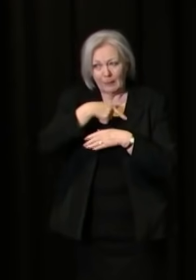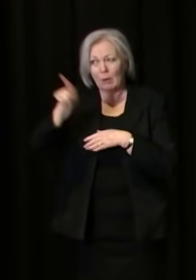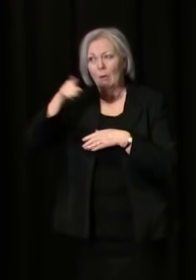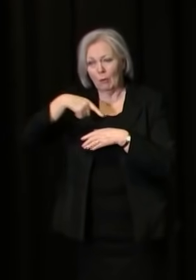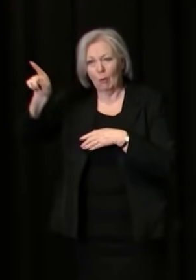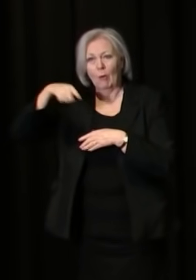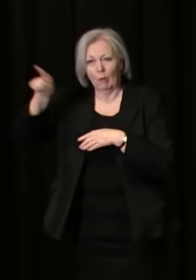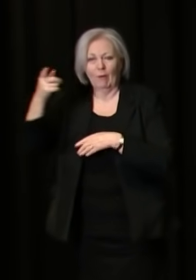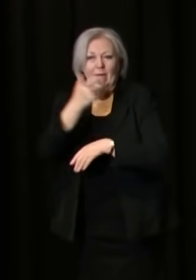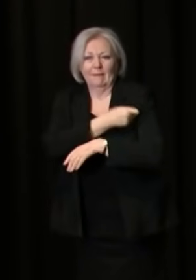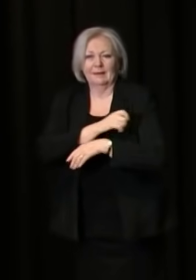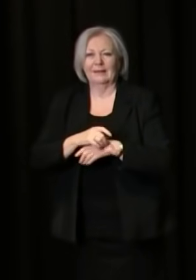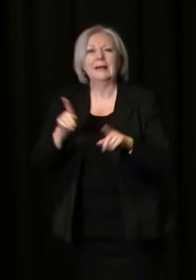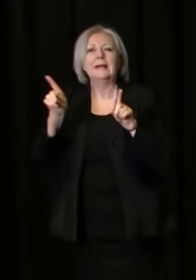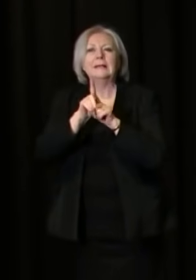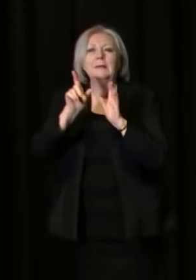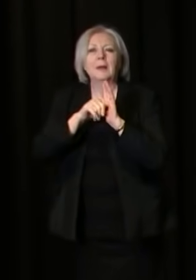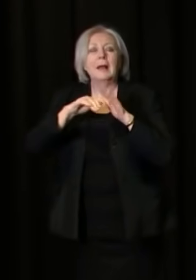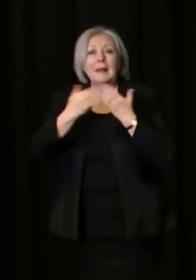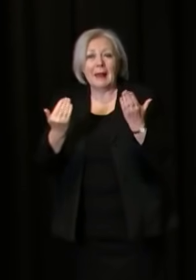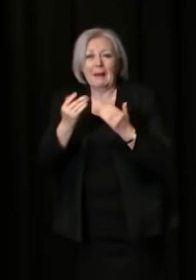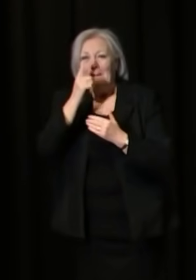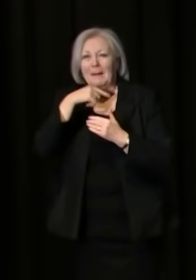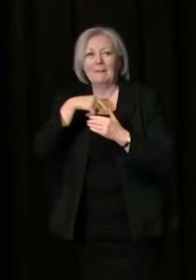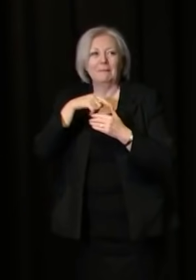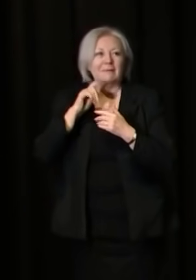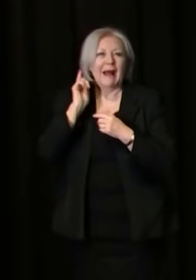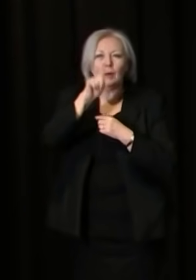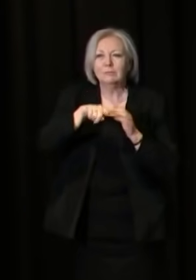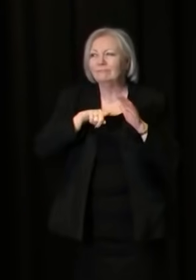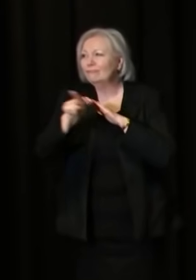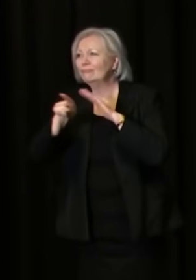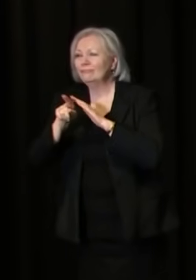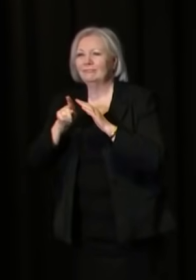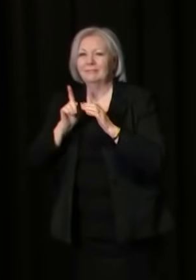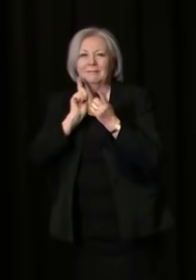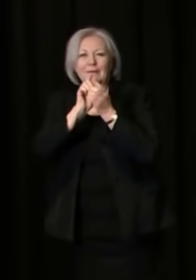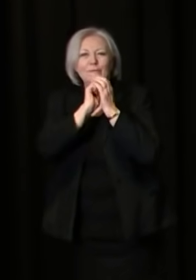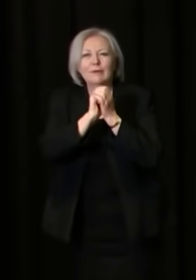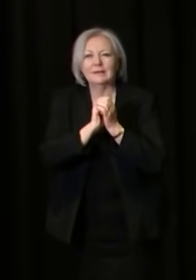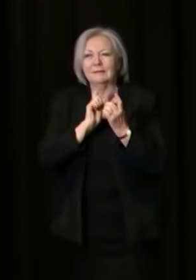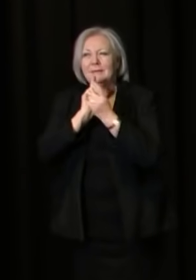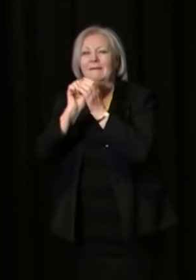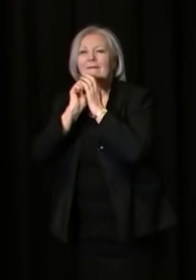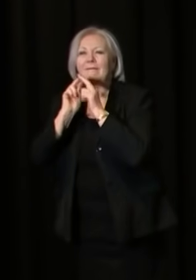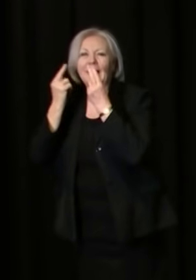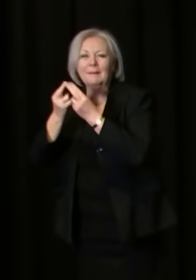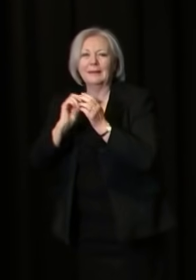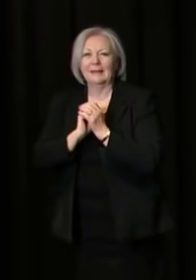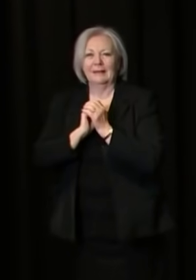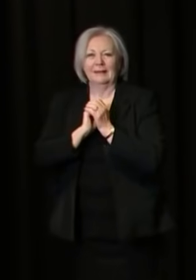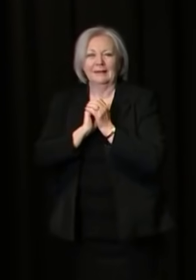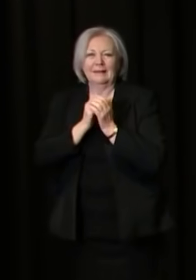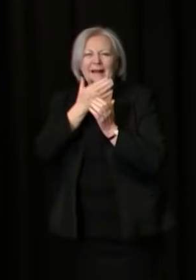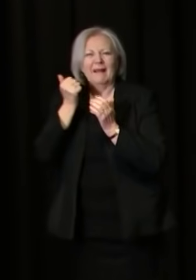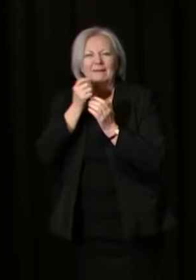out enjoying family, friends, and the opportunities that getting together provide us in the